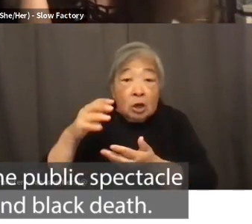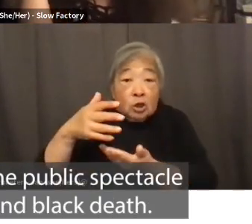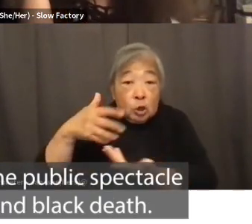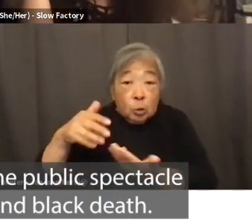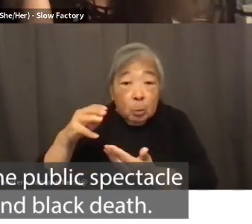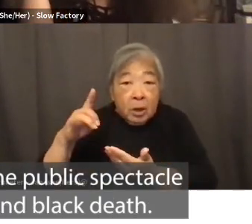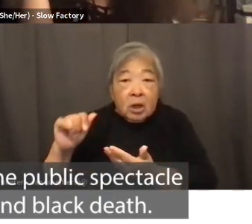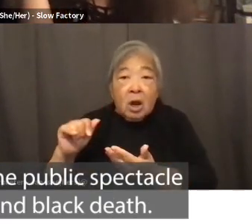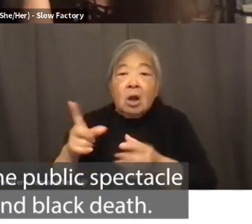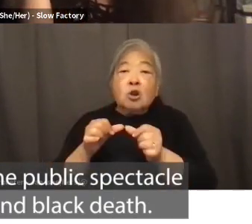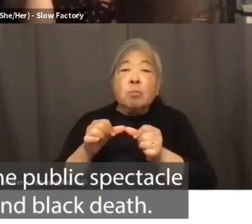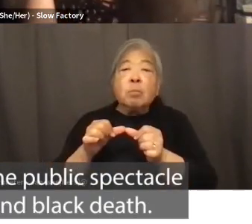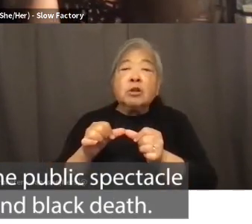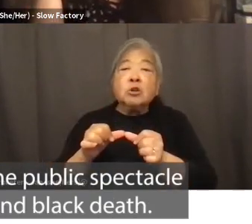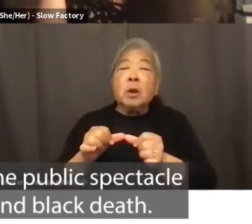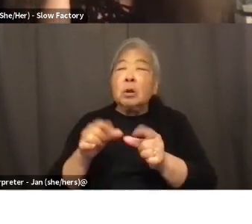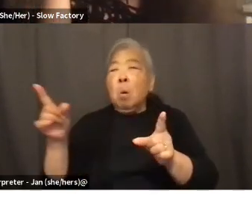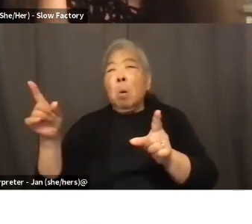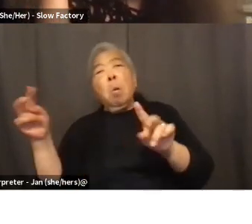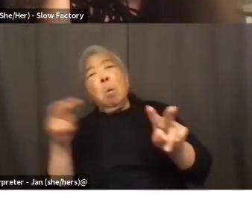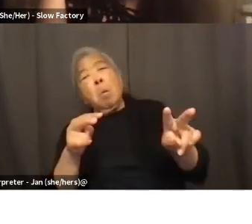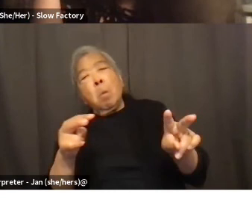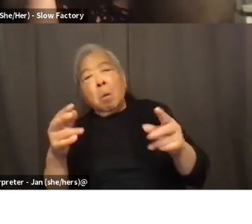the public spectacle of Black violence and Black death.